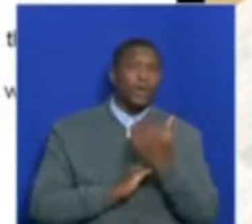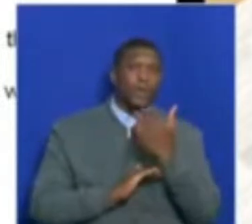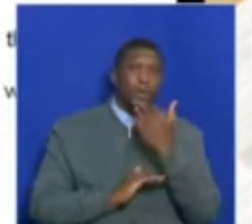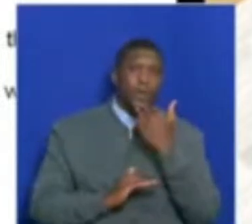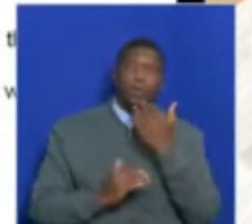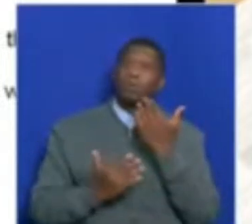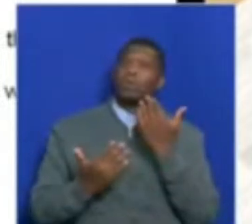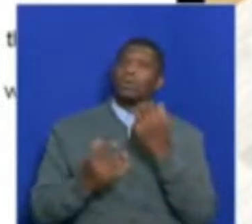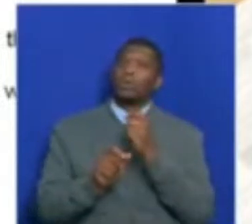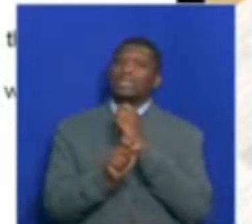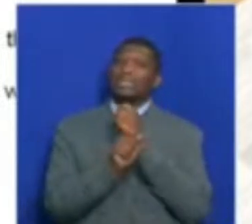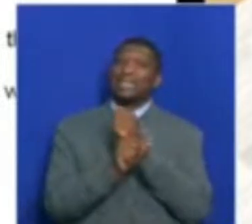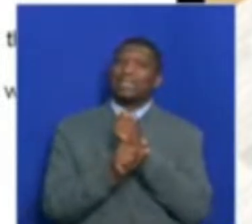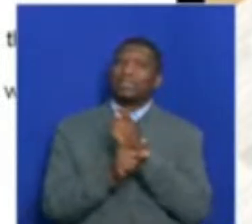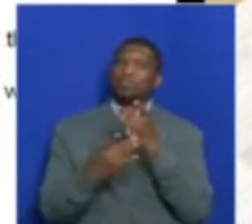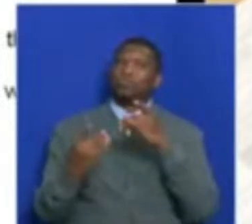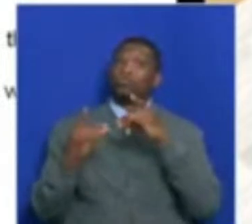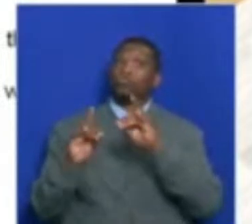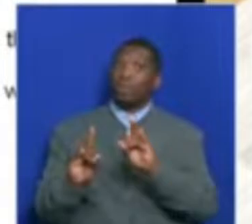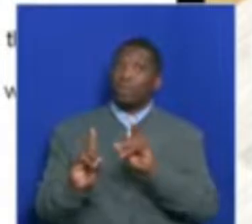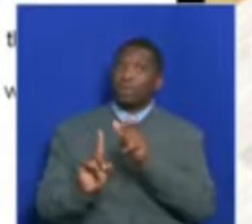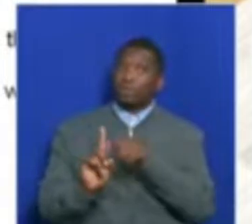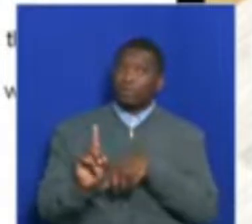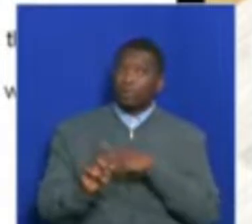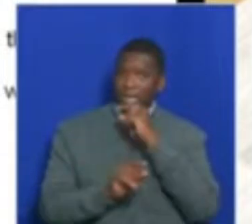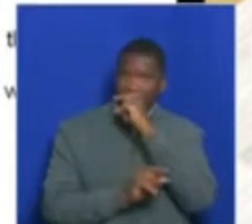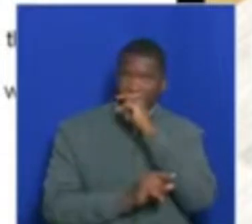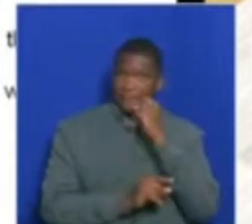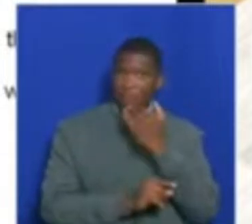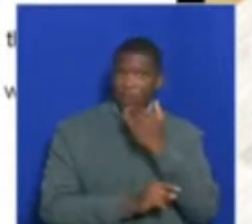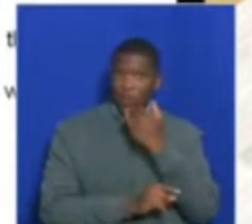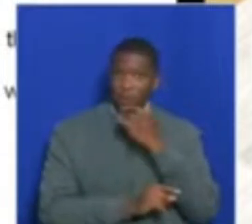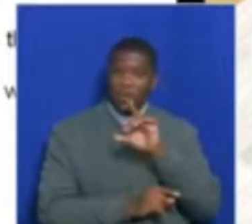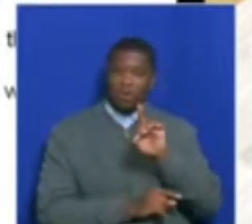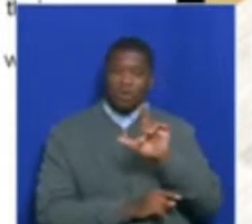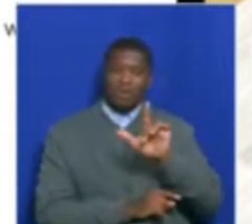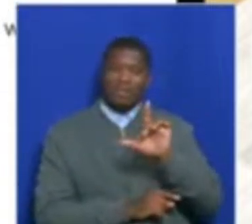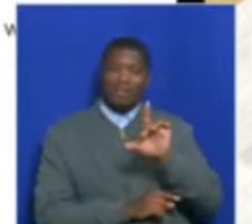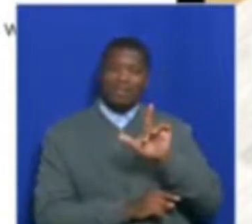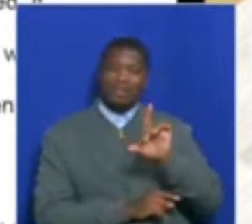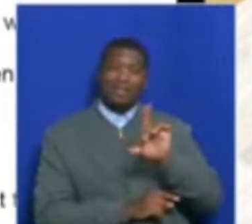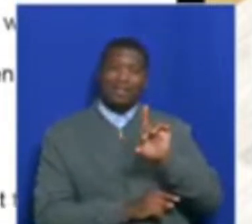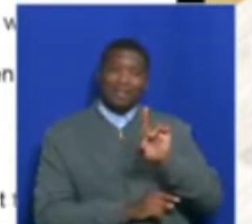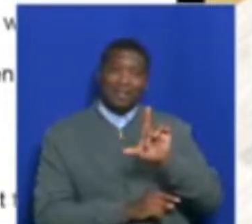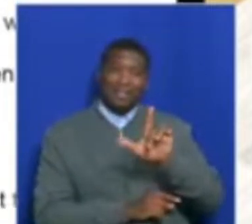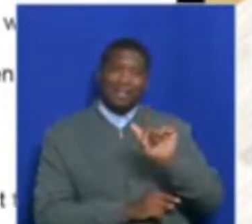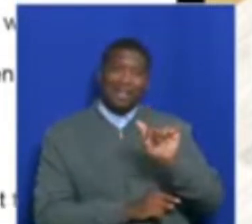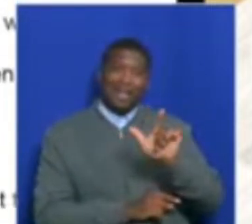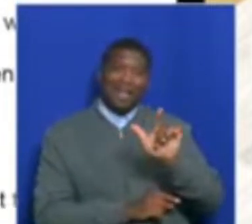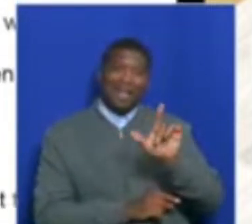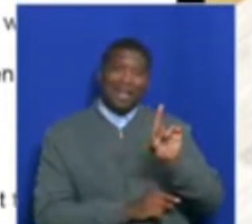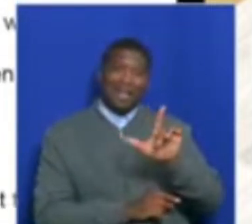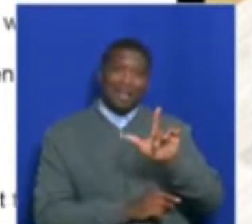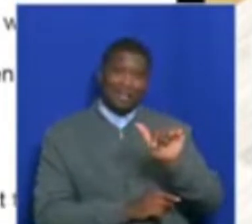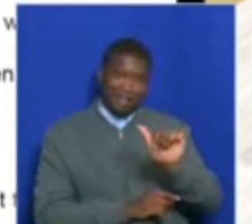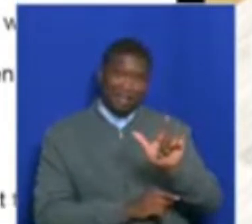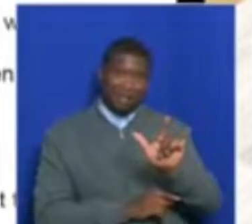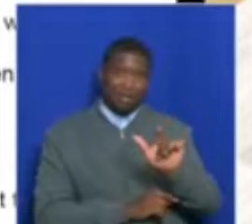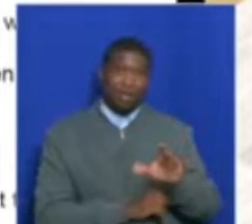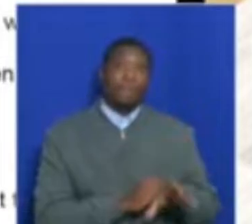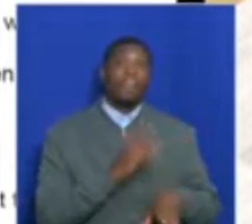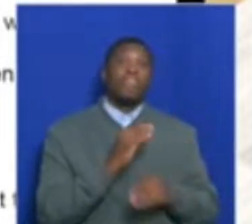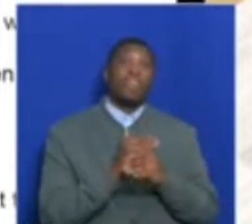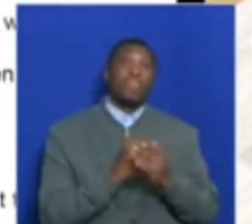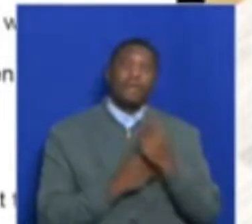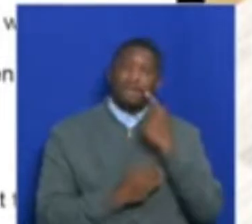of Reginald Boy Dladla in Hillcrest, and there was evidence that 2 suspects were identified for the